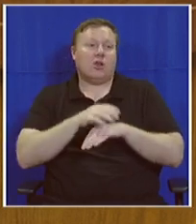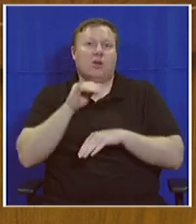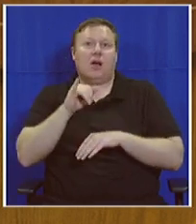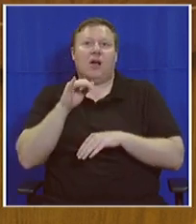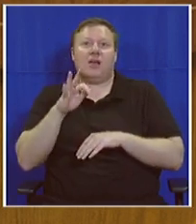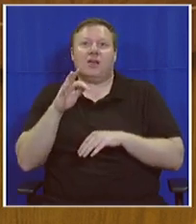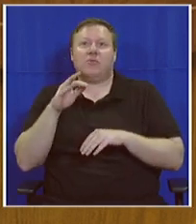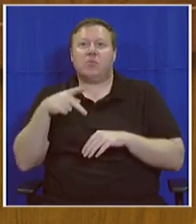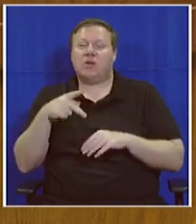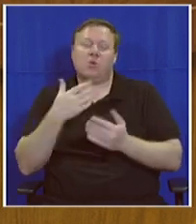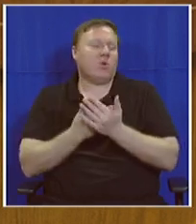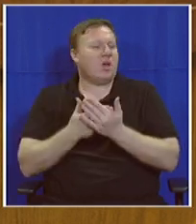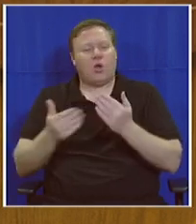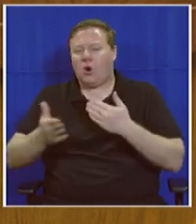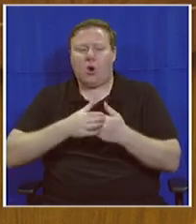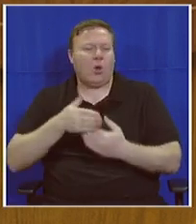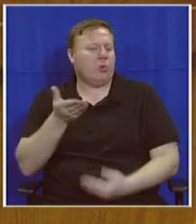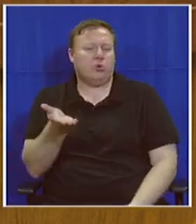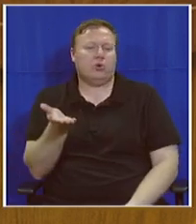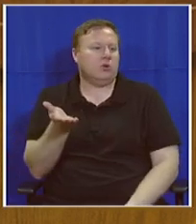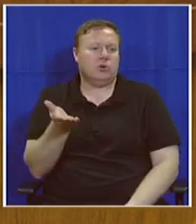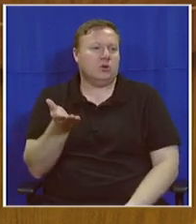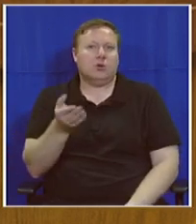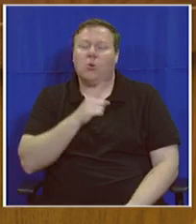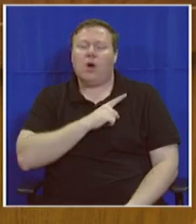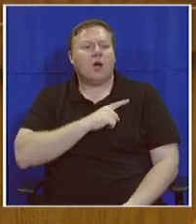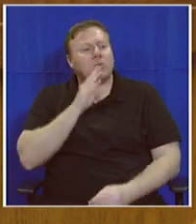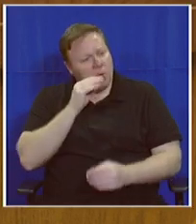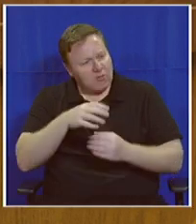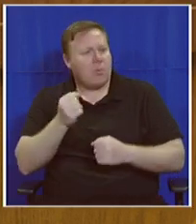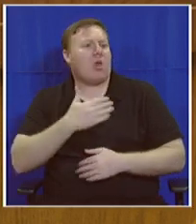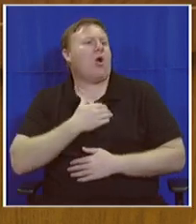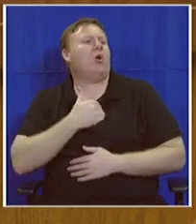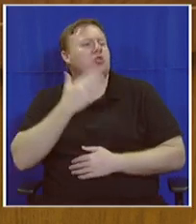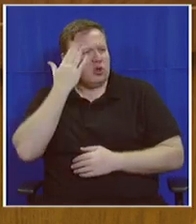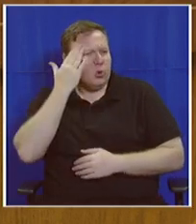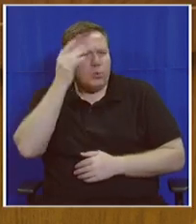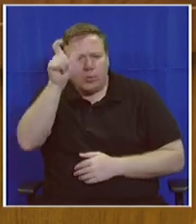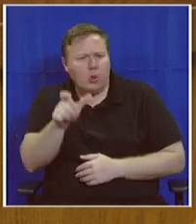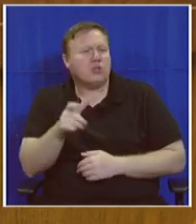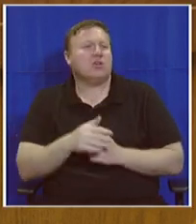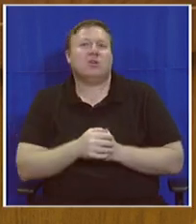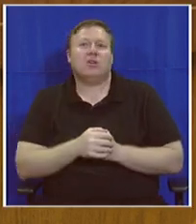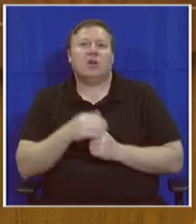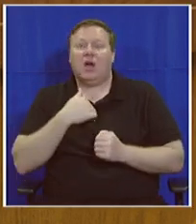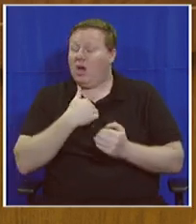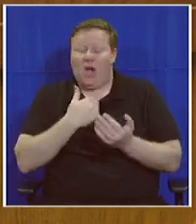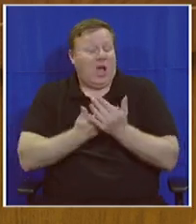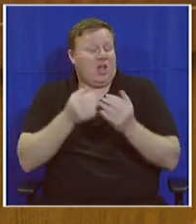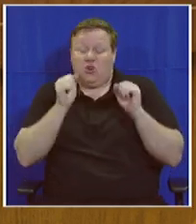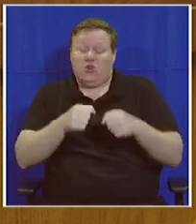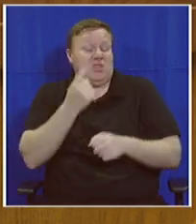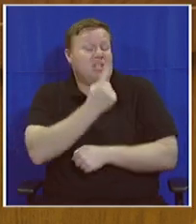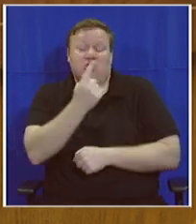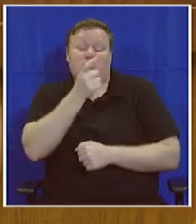debate. Our colleague from the IFP spoke from her heart. She knew the colleague, and I can agree with each and every word that she